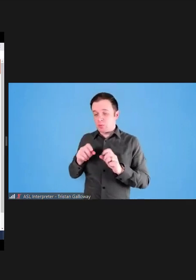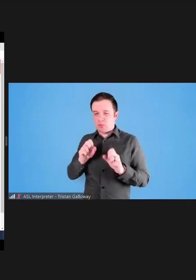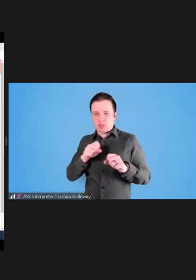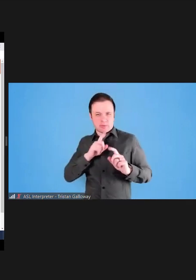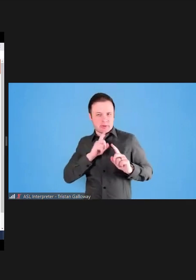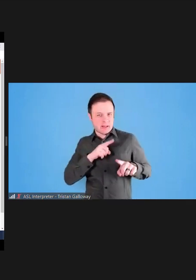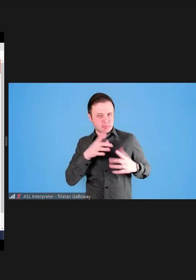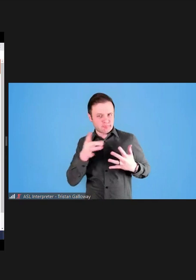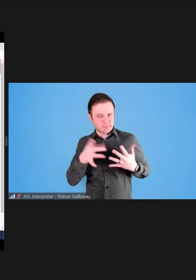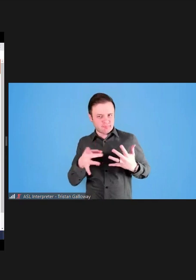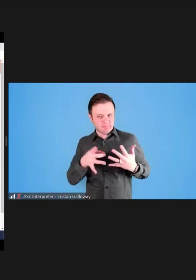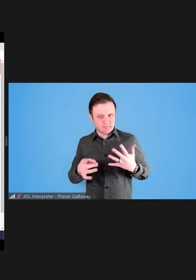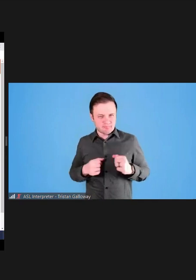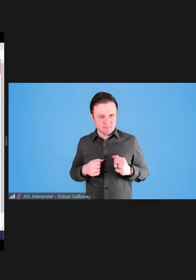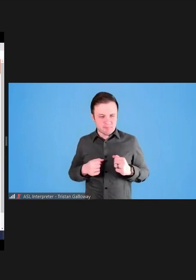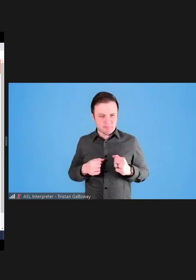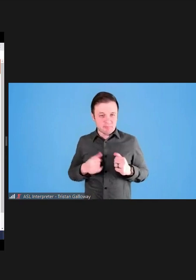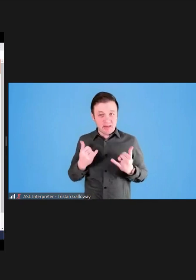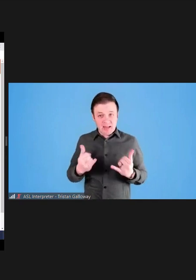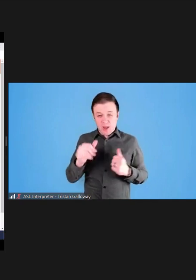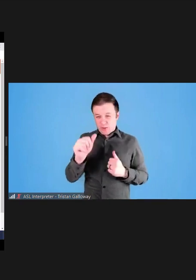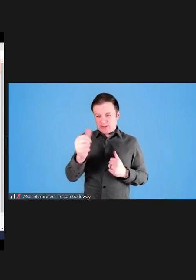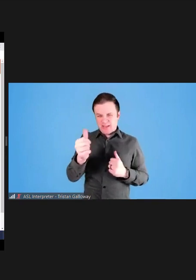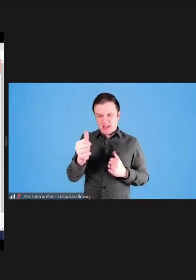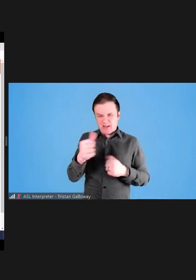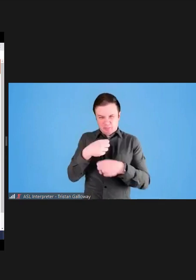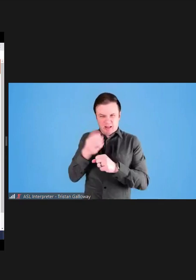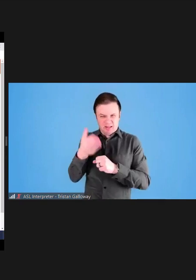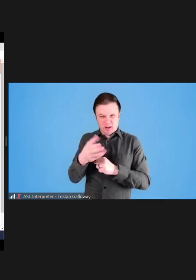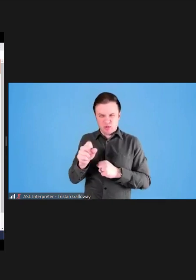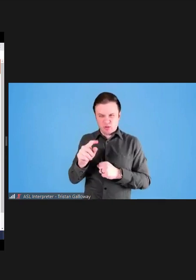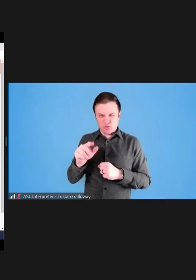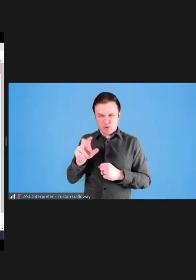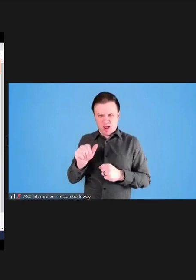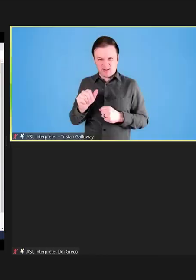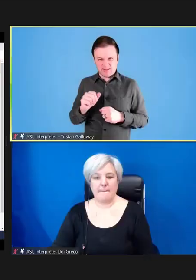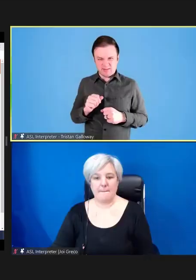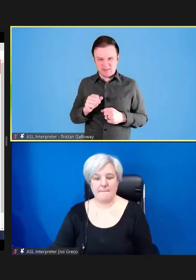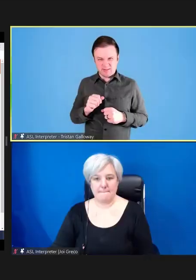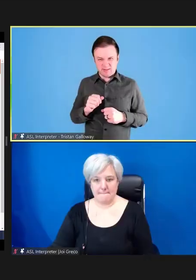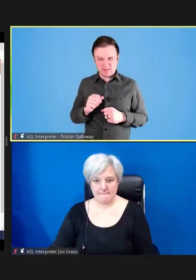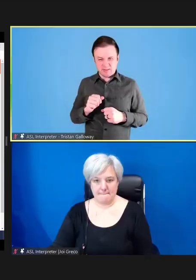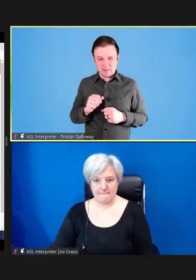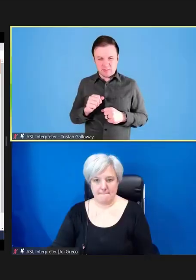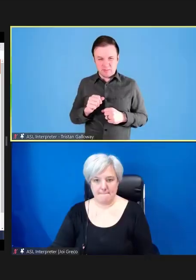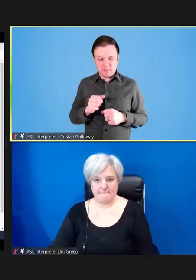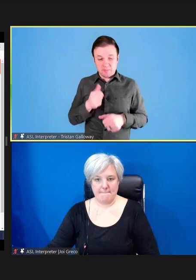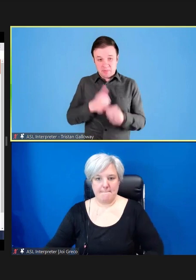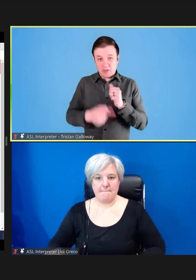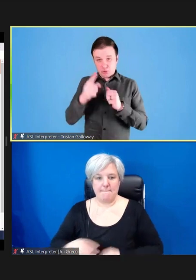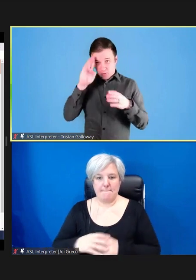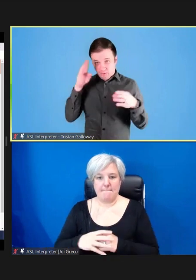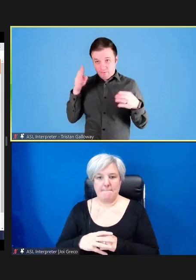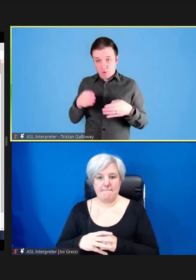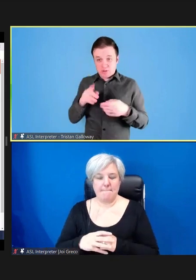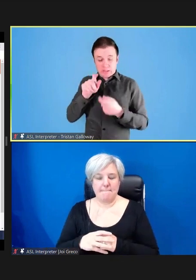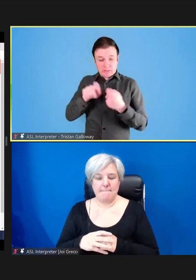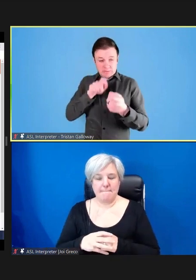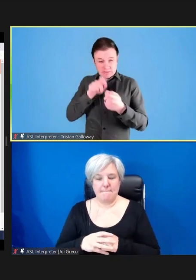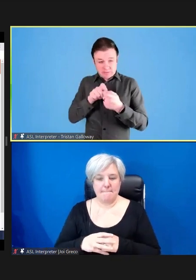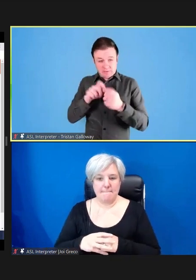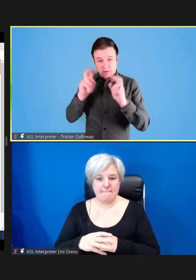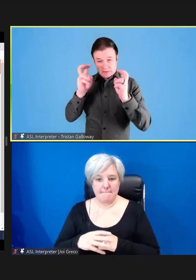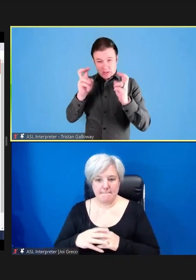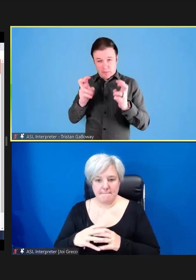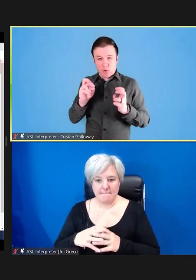10 request templates currently available in Strata. Each request focuses on a specific topic